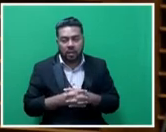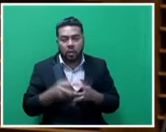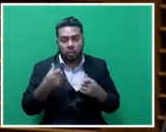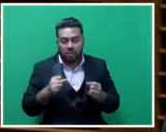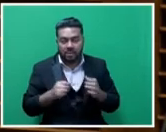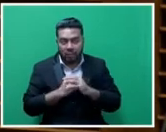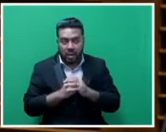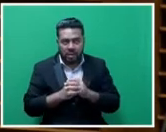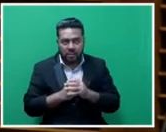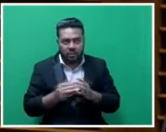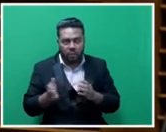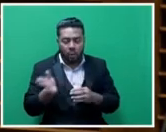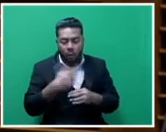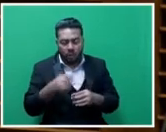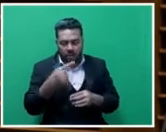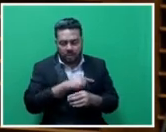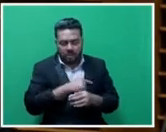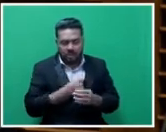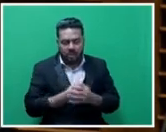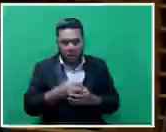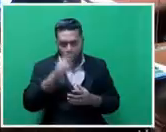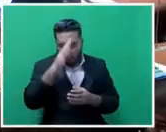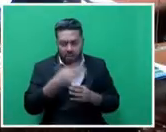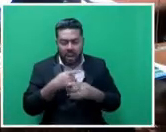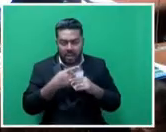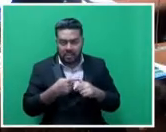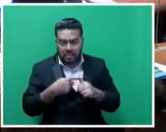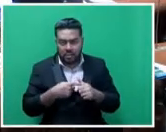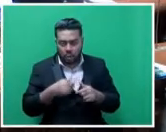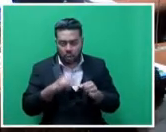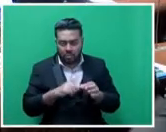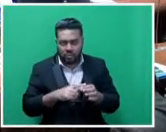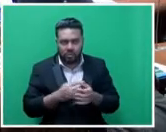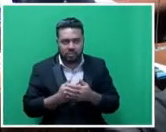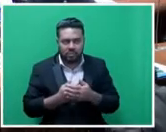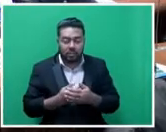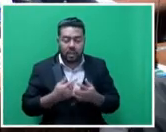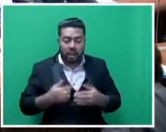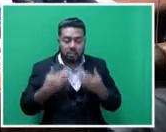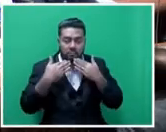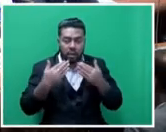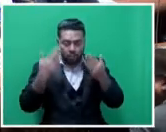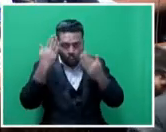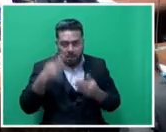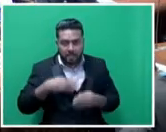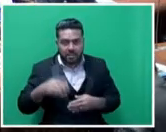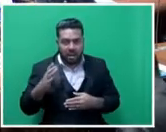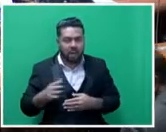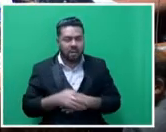all Fijians. I hope that answers the question, sir. I thank the Honourable Minister.